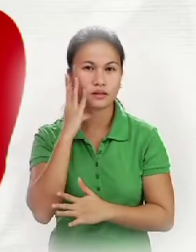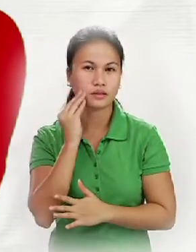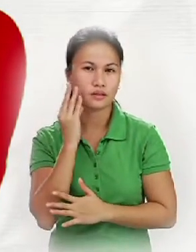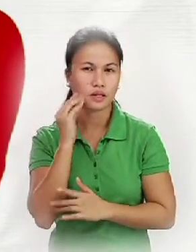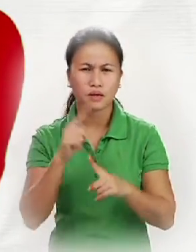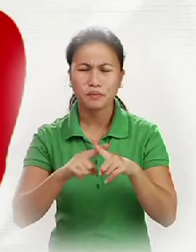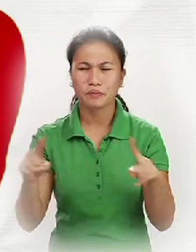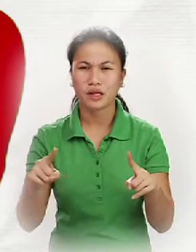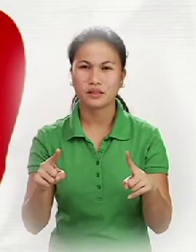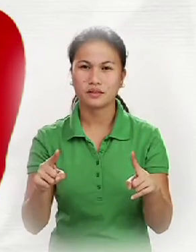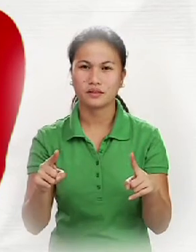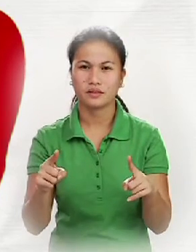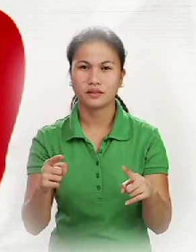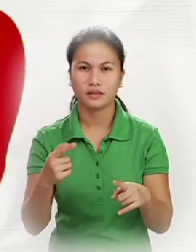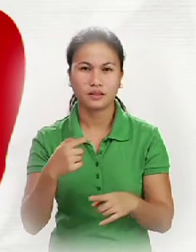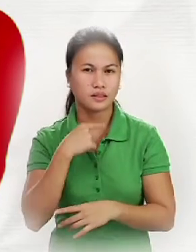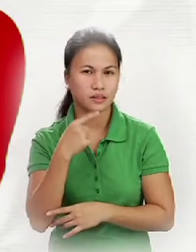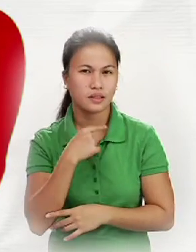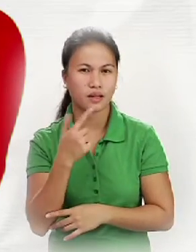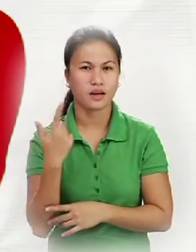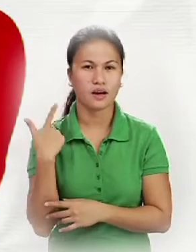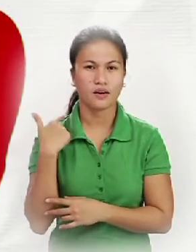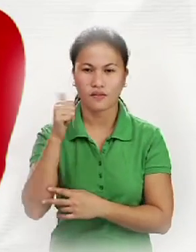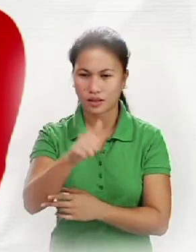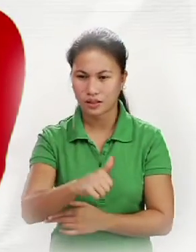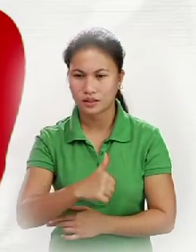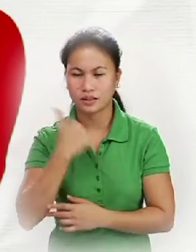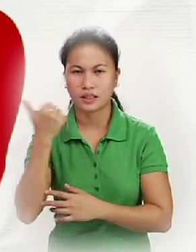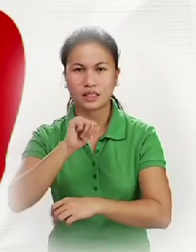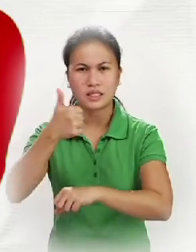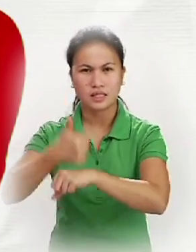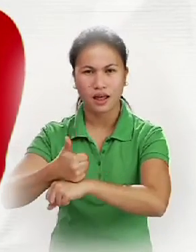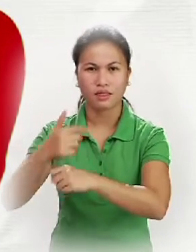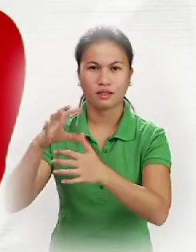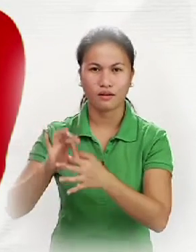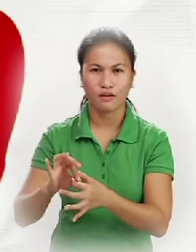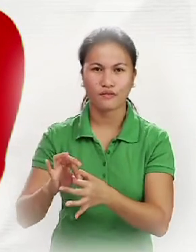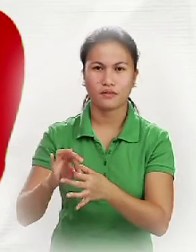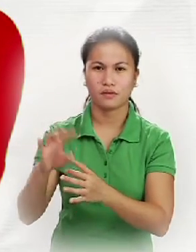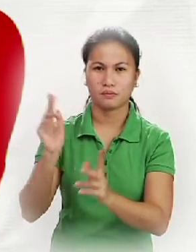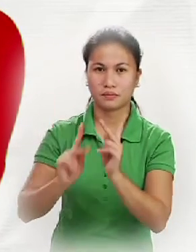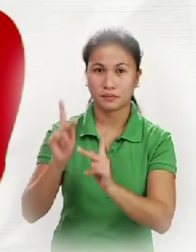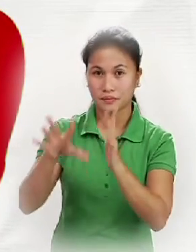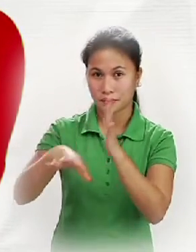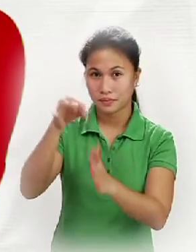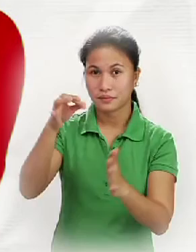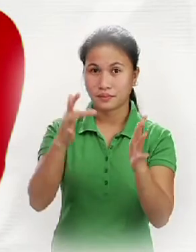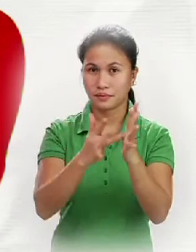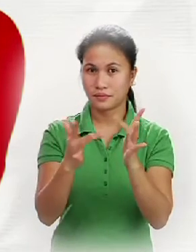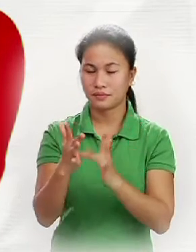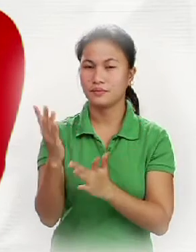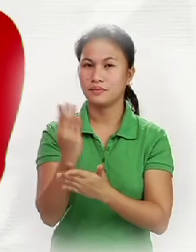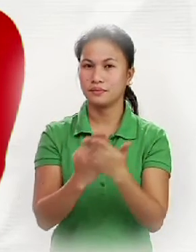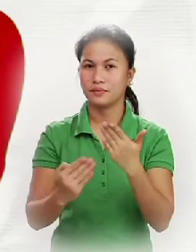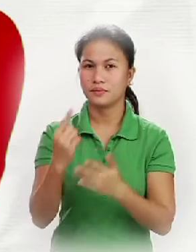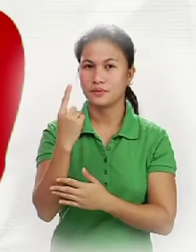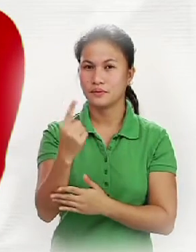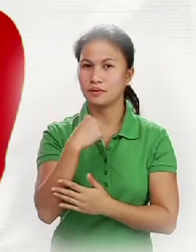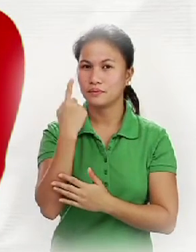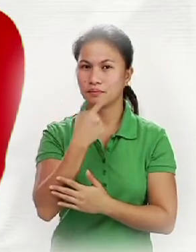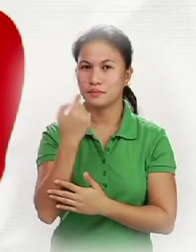experienced. But sad to say, there is another set of people who find in